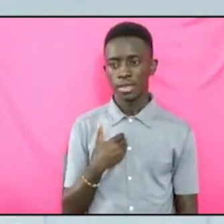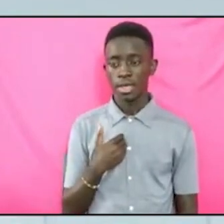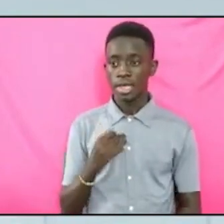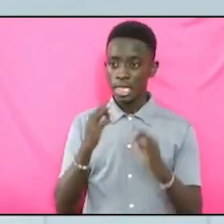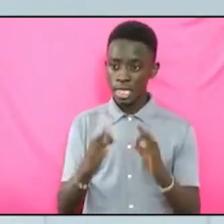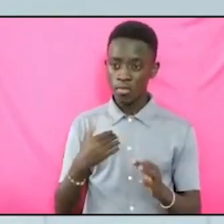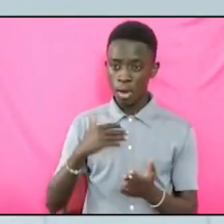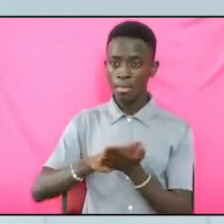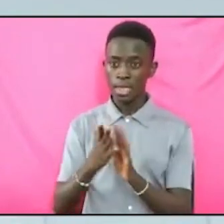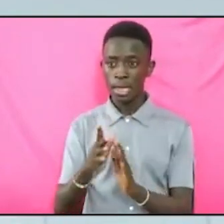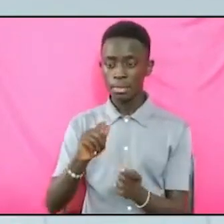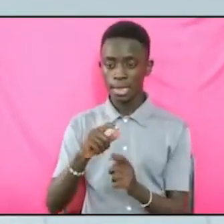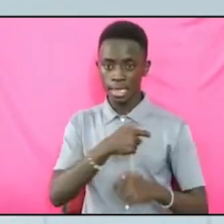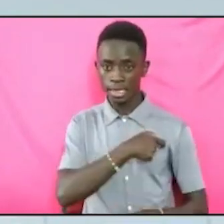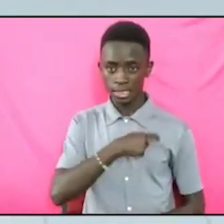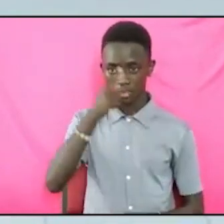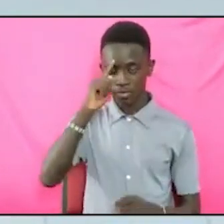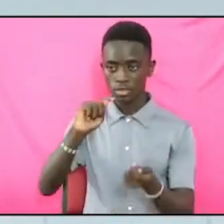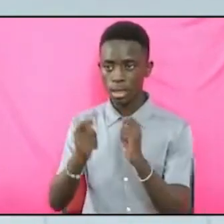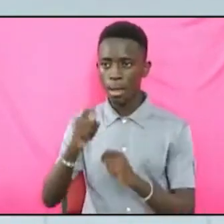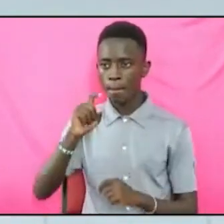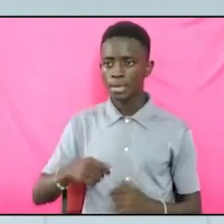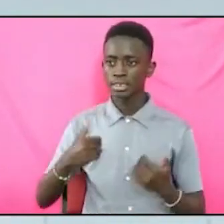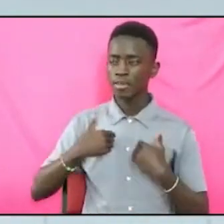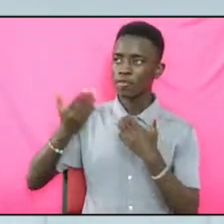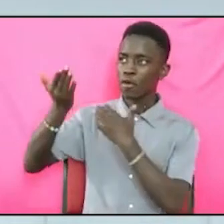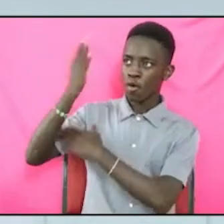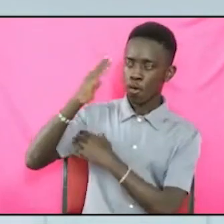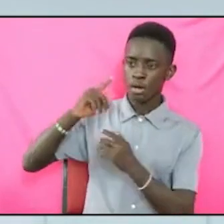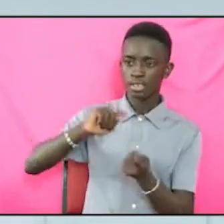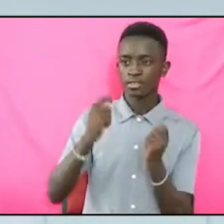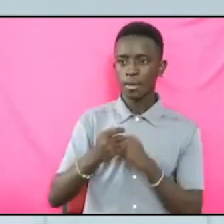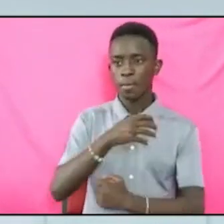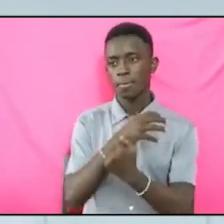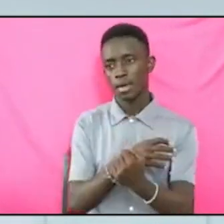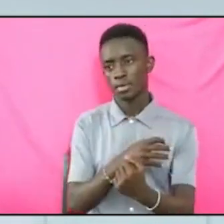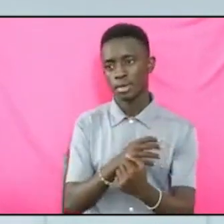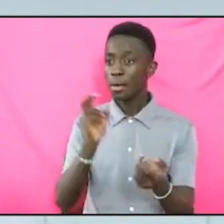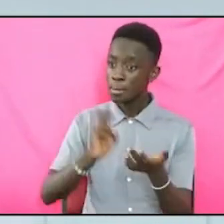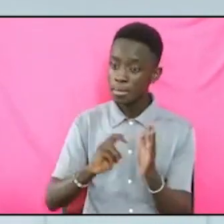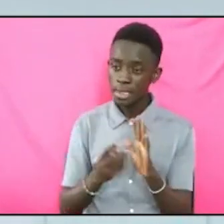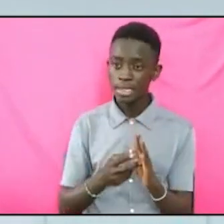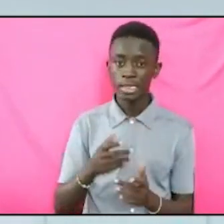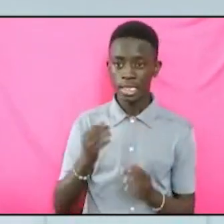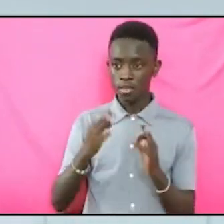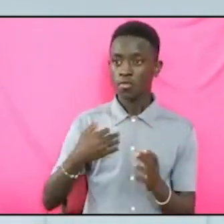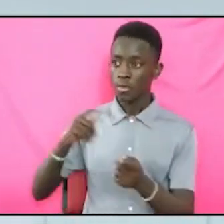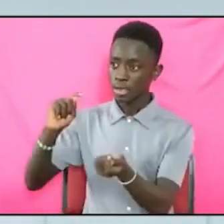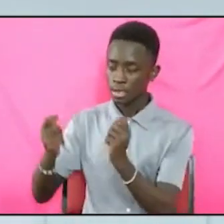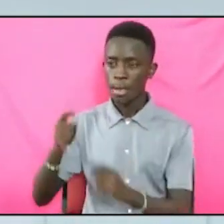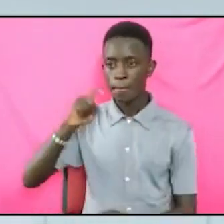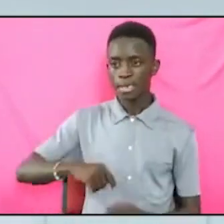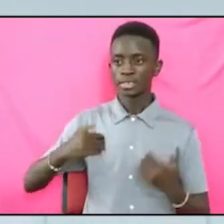transforming power. I repeat again, an agent of transformation must have experienced God's transforming